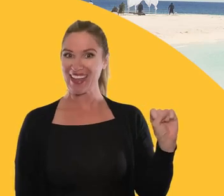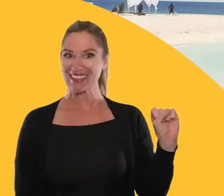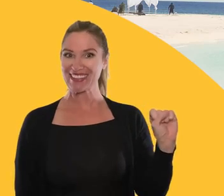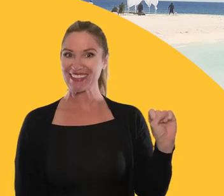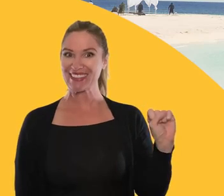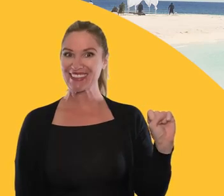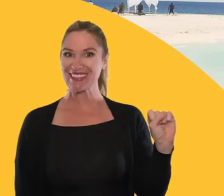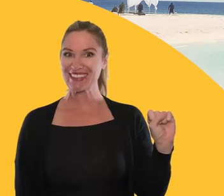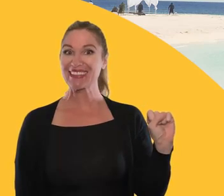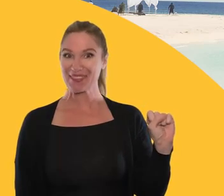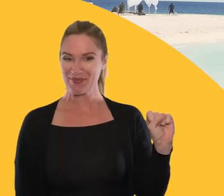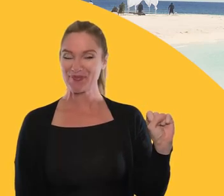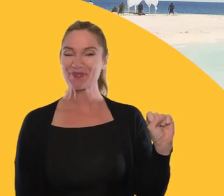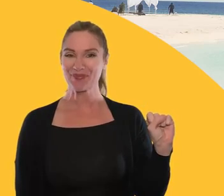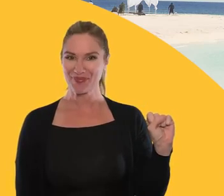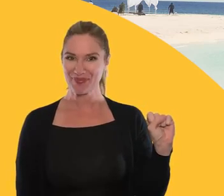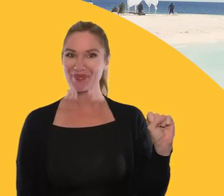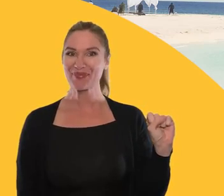S.